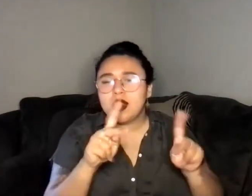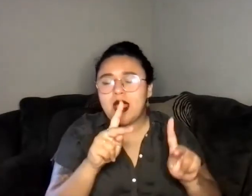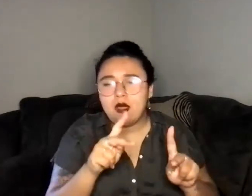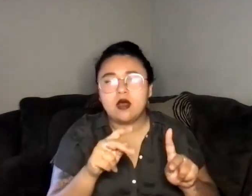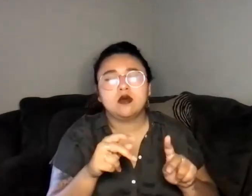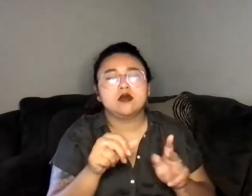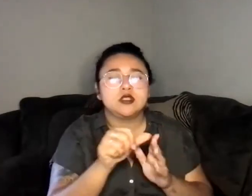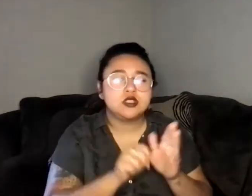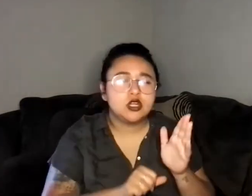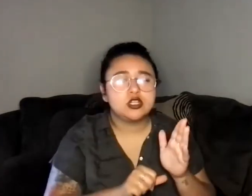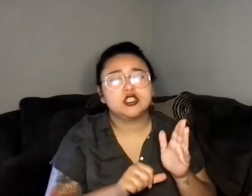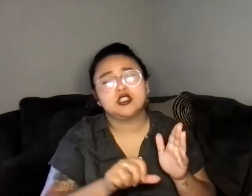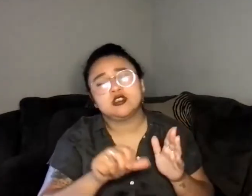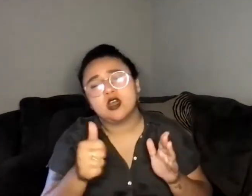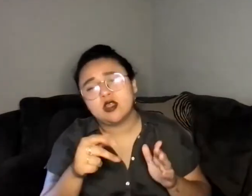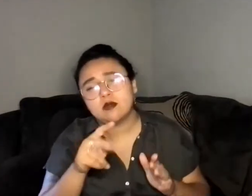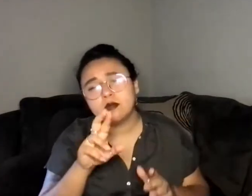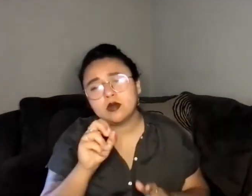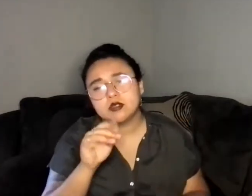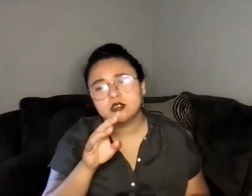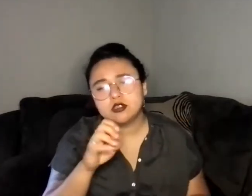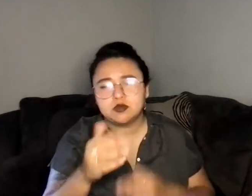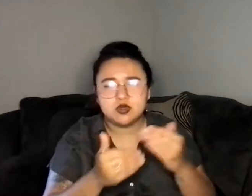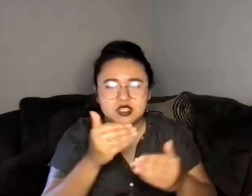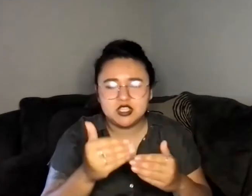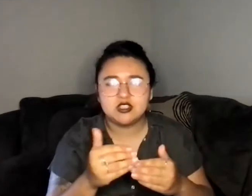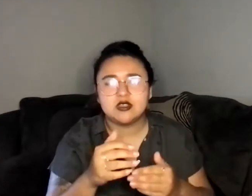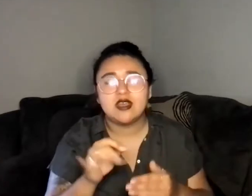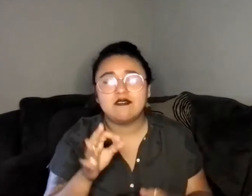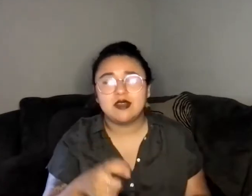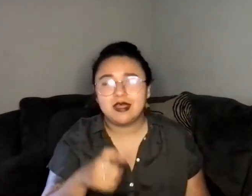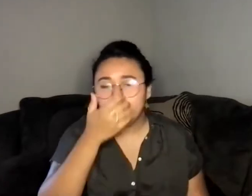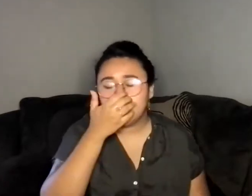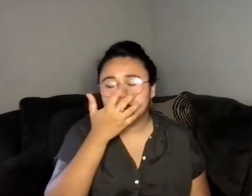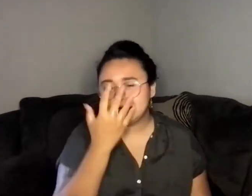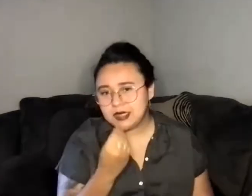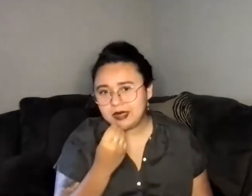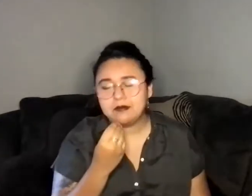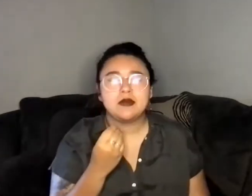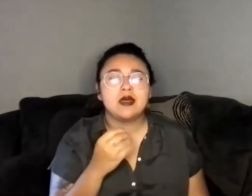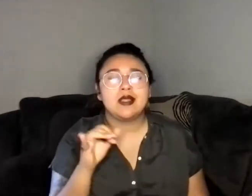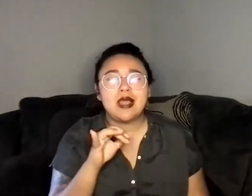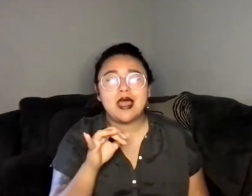anesthesia, such as like fertility procedures like IVF, or